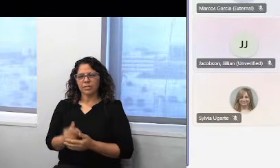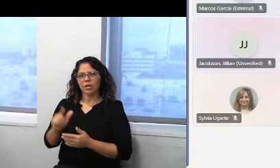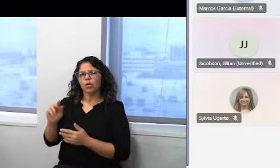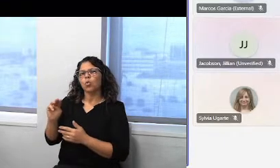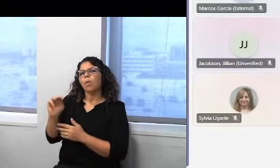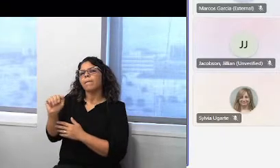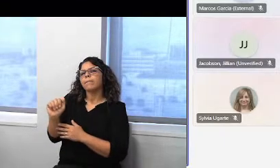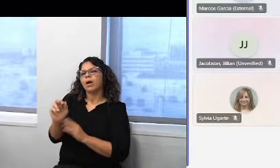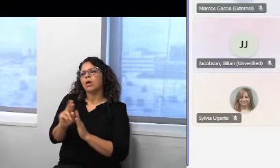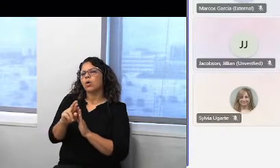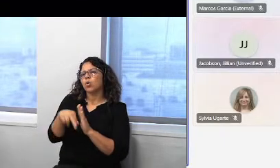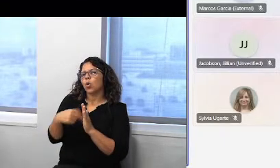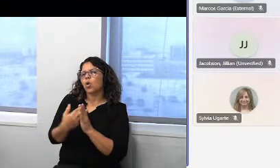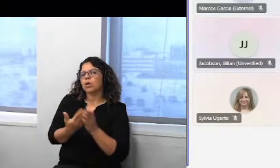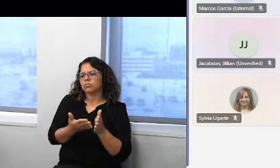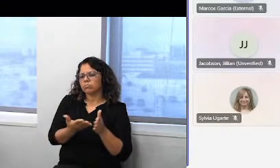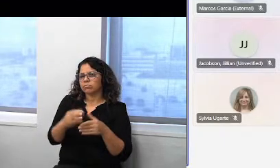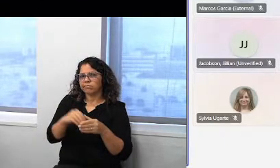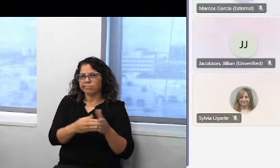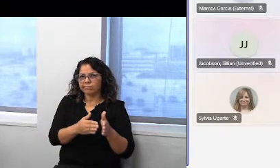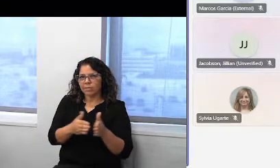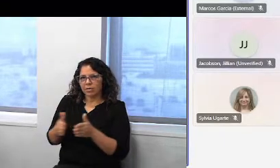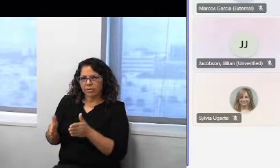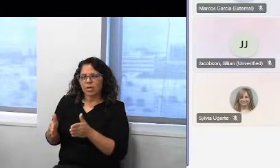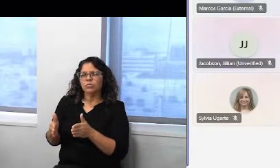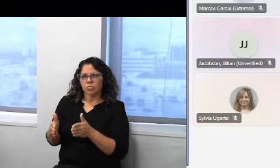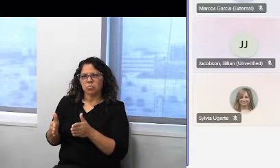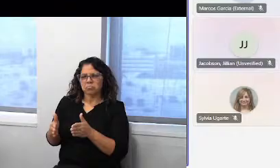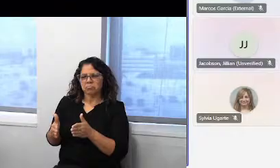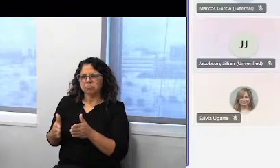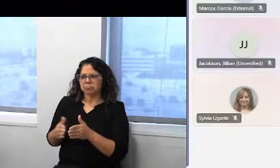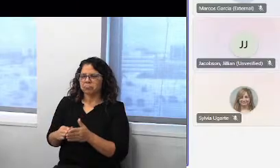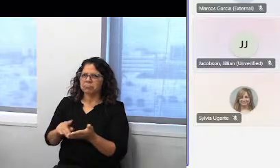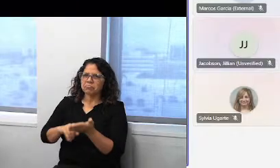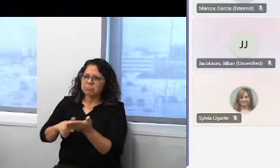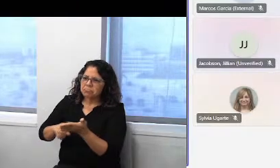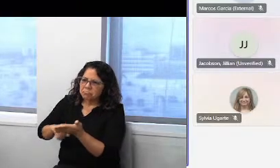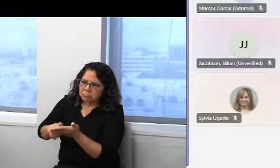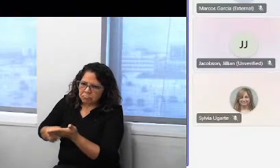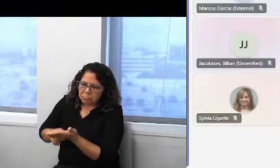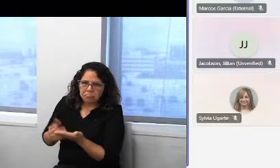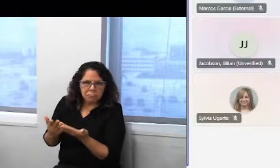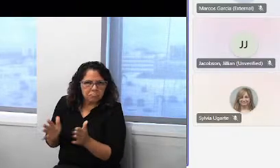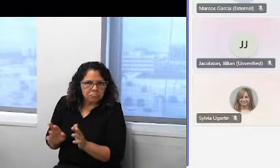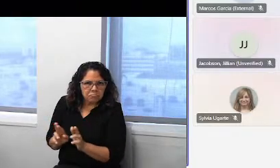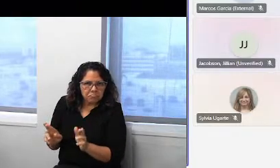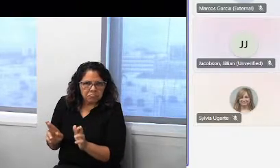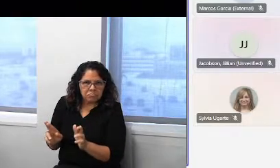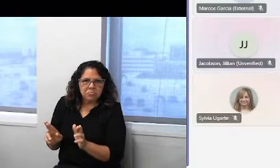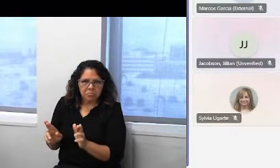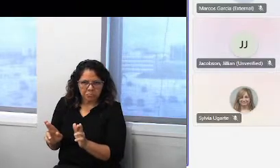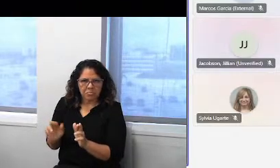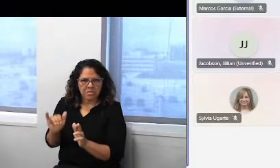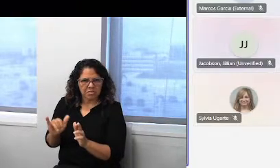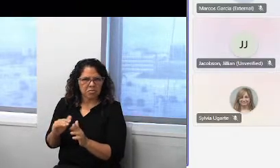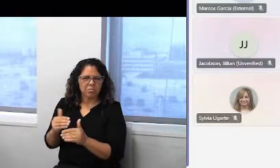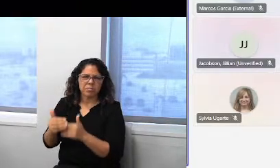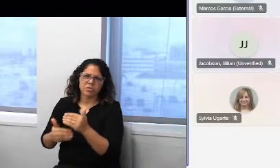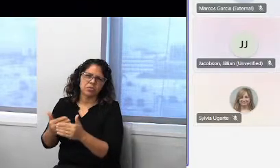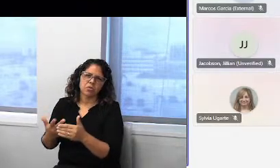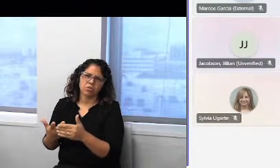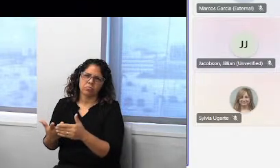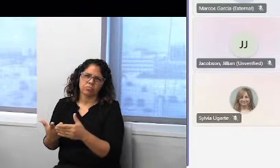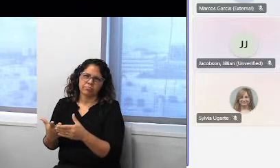have completed all the planning studies through the interconnection, I'll call it interconnection process, to ensure that any facility upgrades